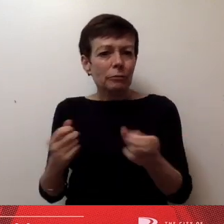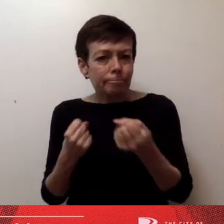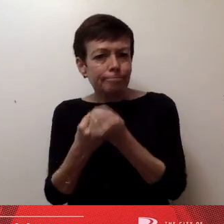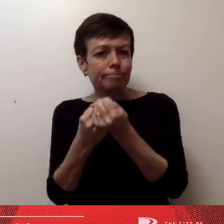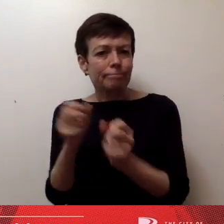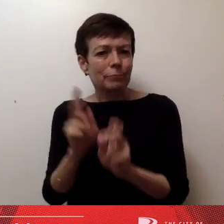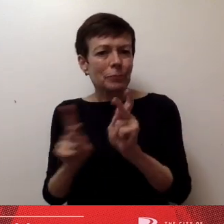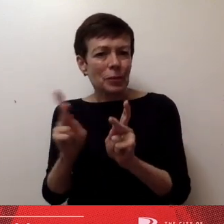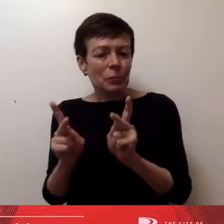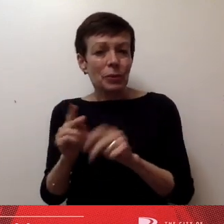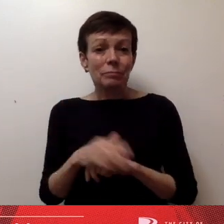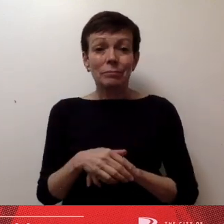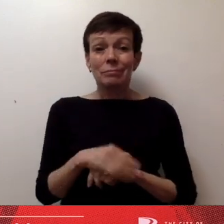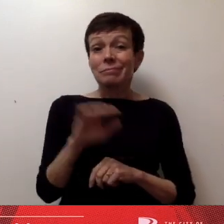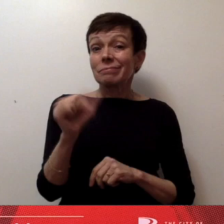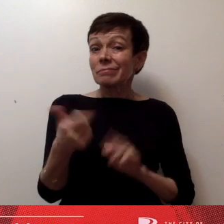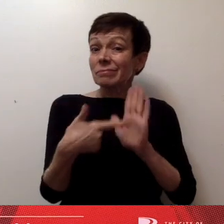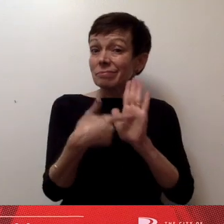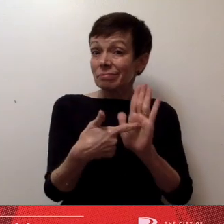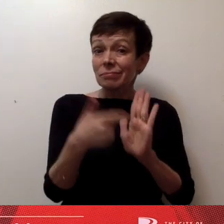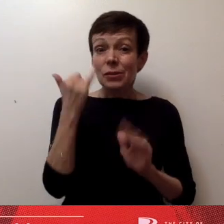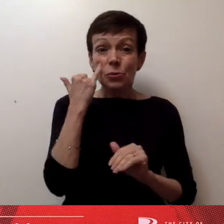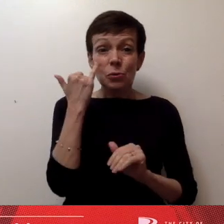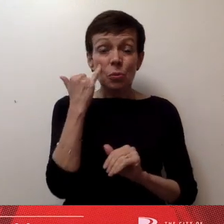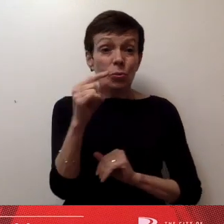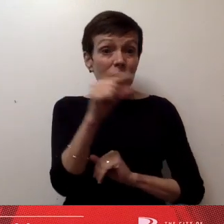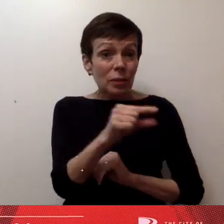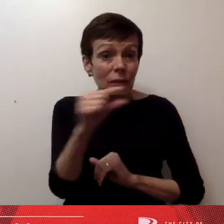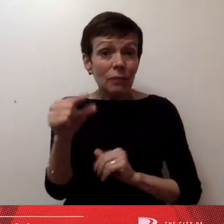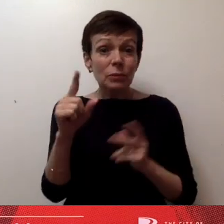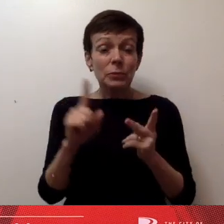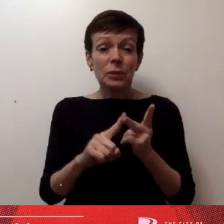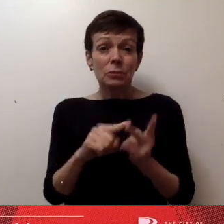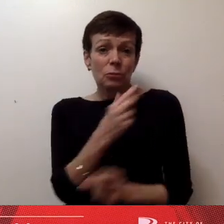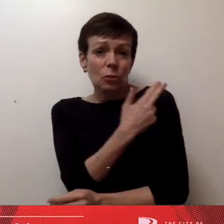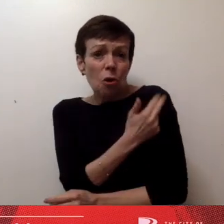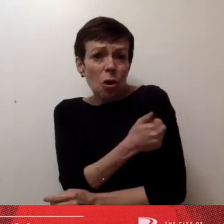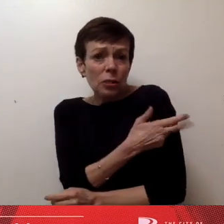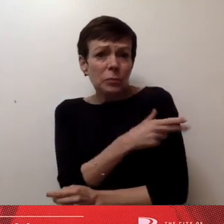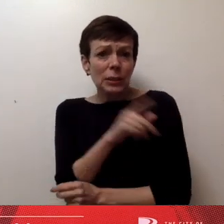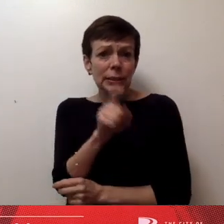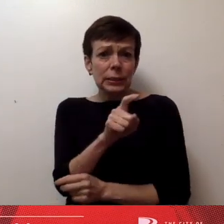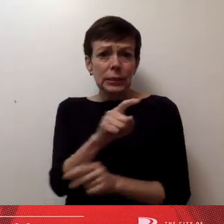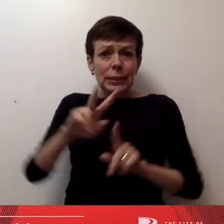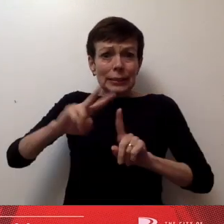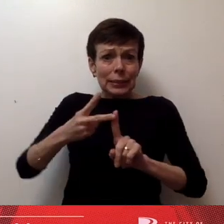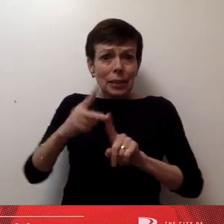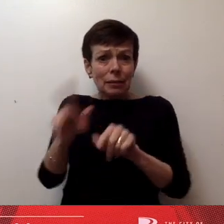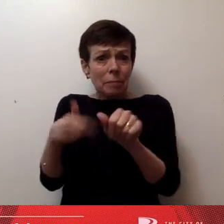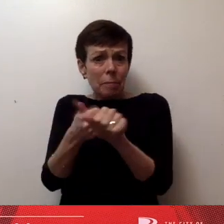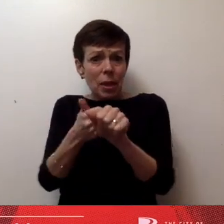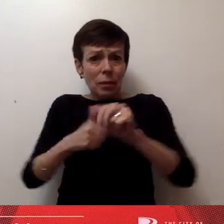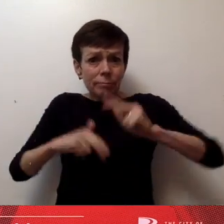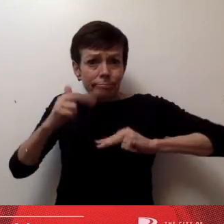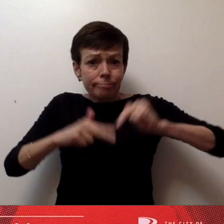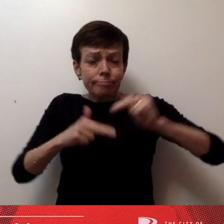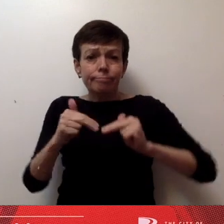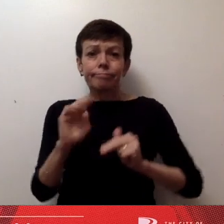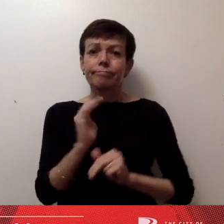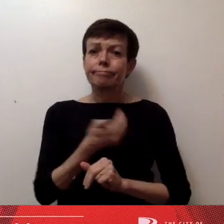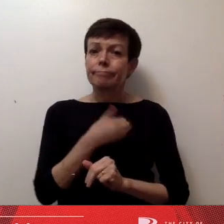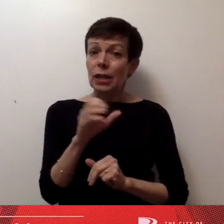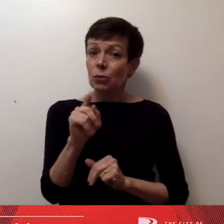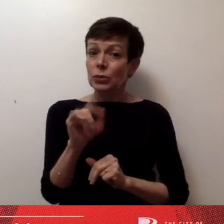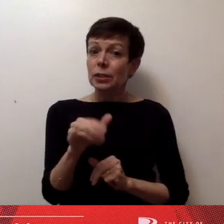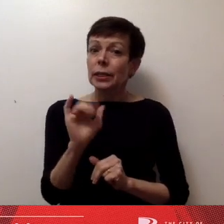if the hospital or if the government needed other secondary options in the community, then our city would be able to quickly respond to